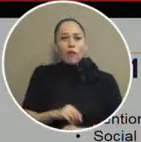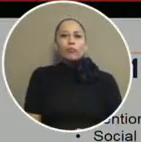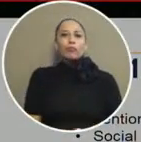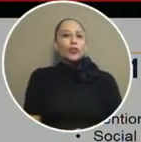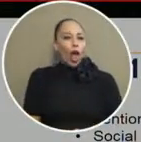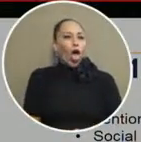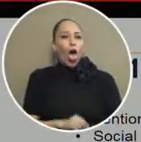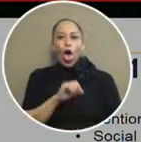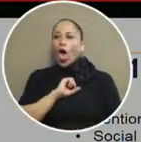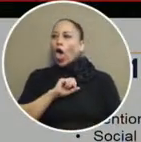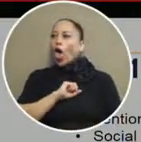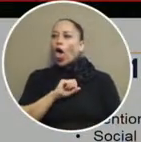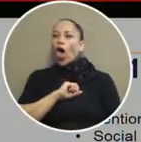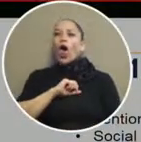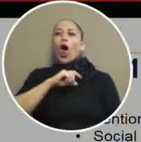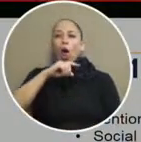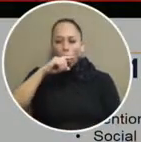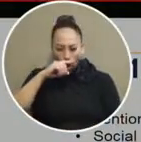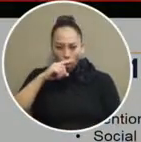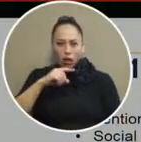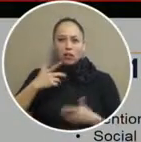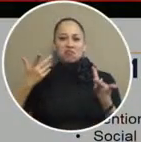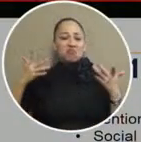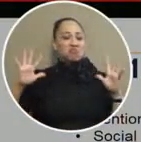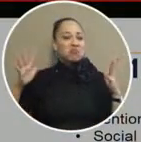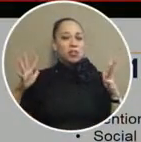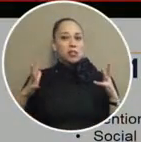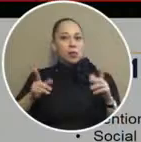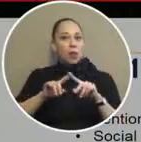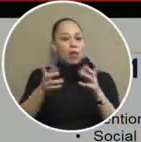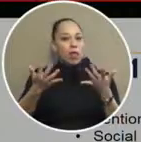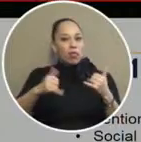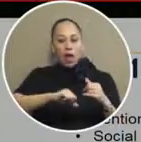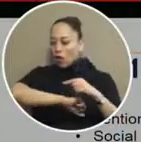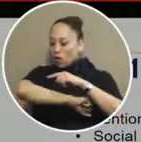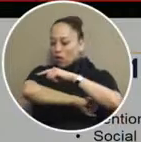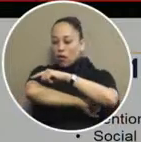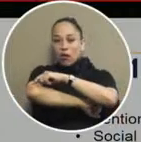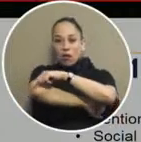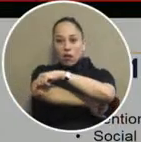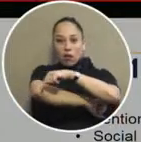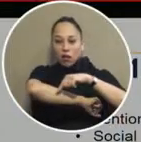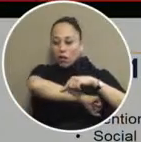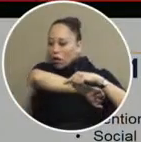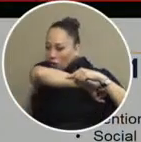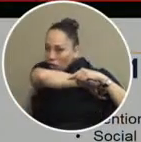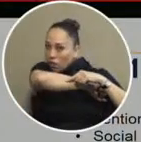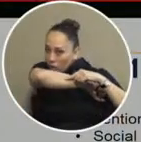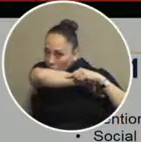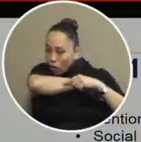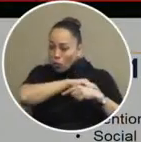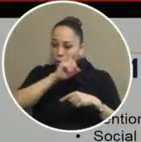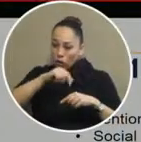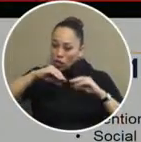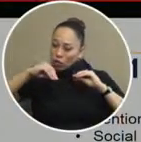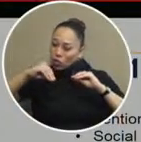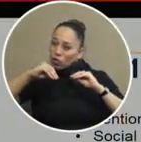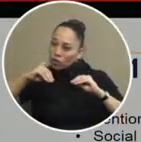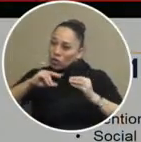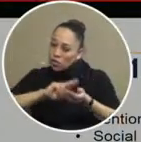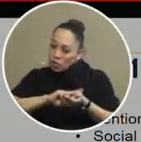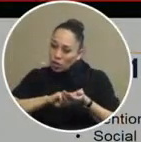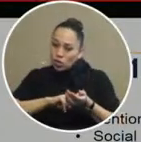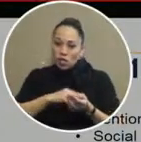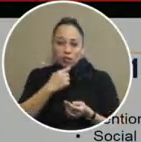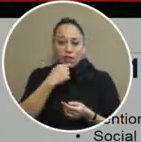internal part of the elbow until we started teaching the teachers, teaching those school nurses that we need to tell our kids